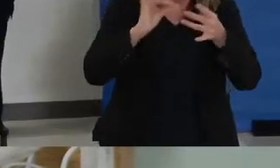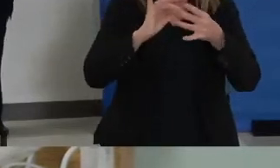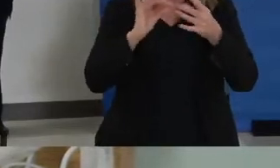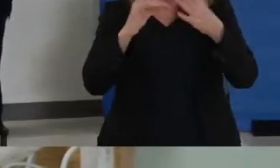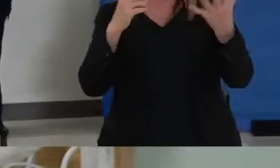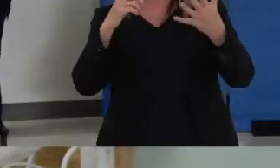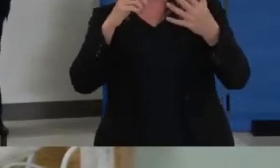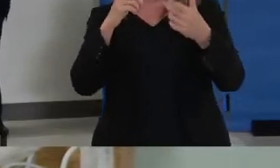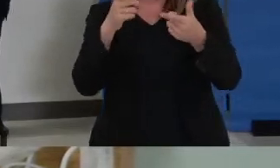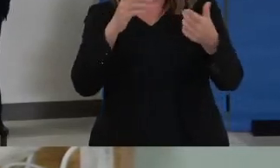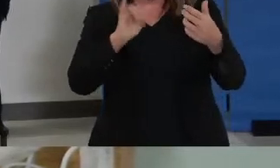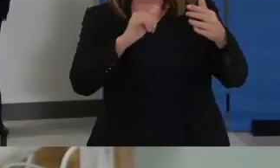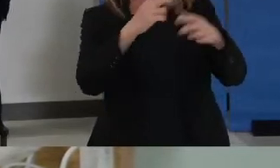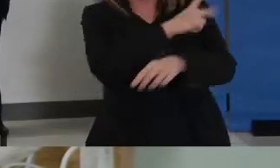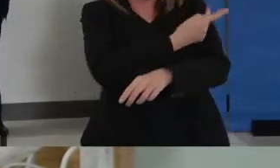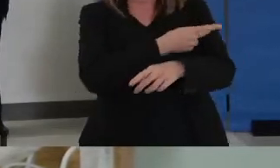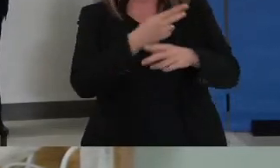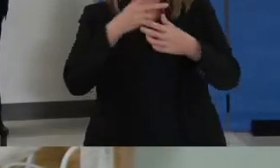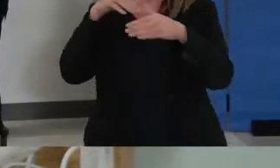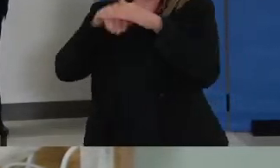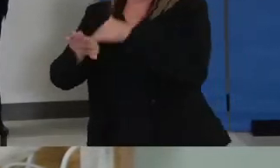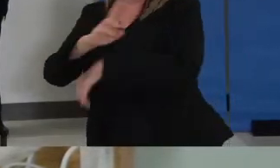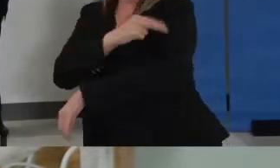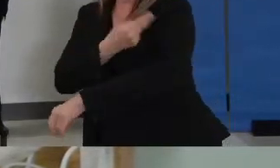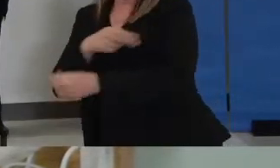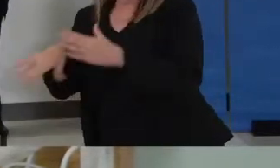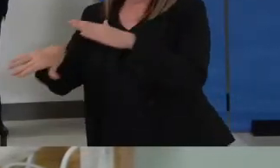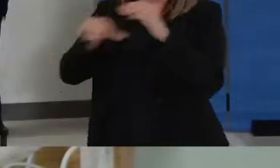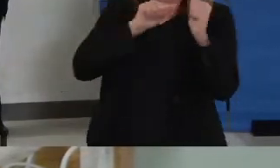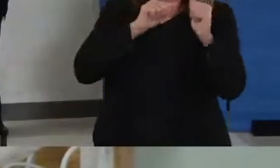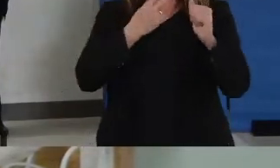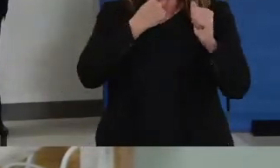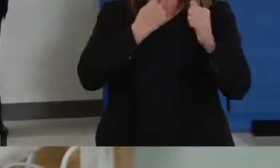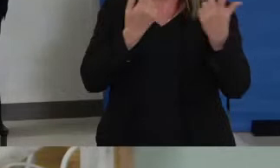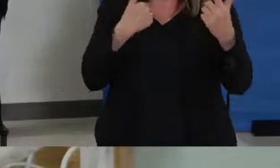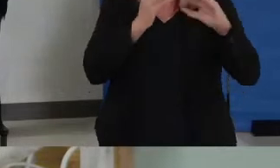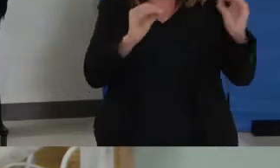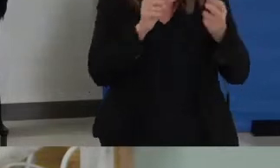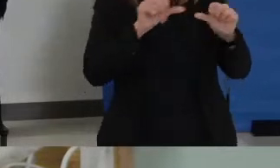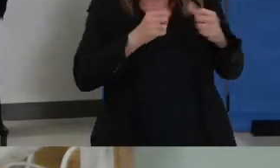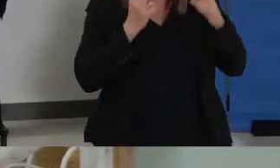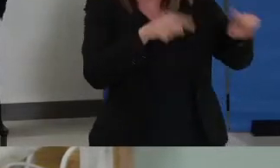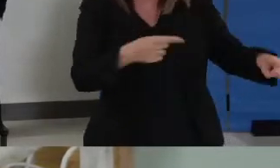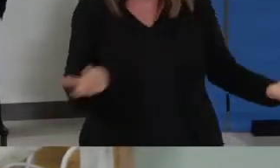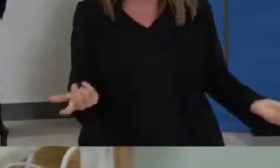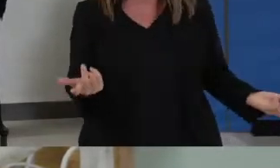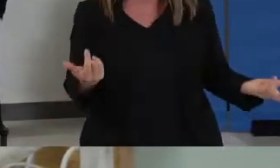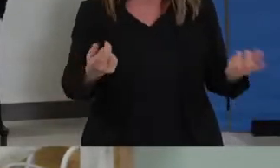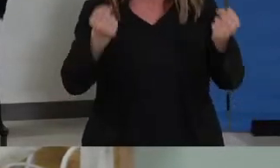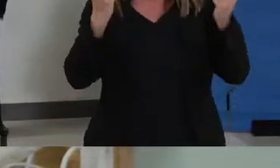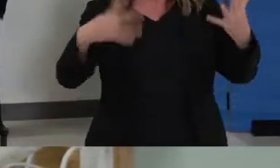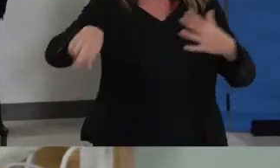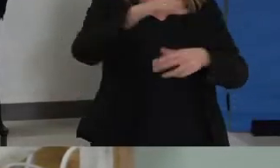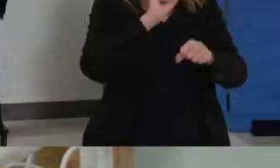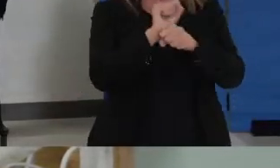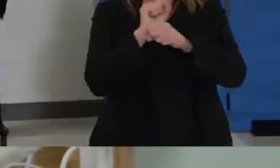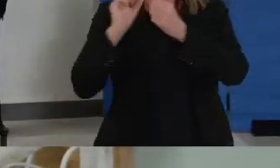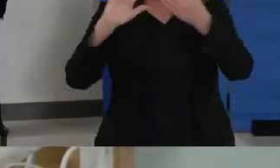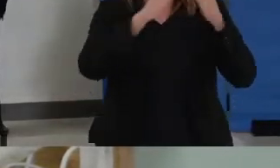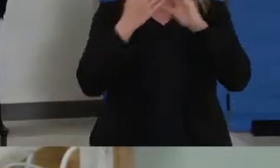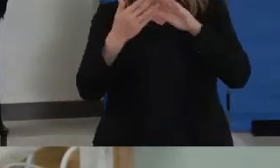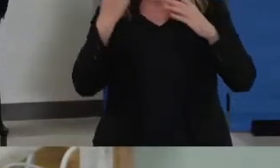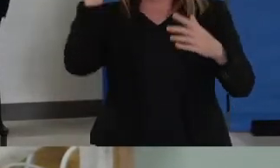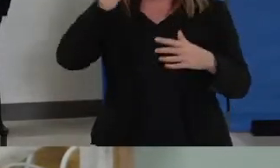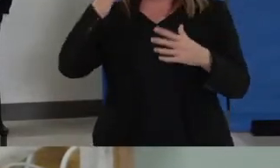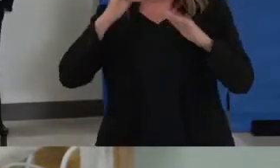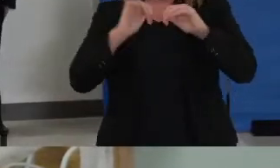next place to go after they get admitted to this hospital. I know many of you work in community where you wonder,